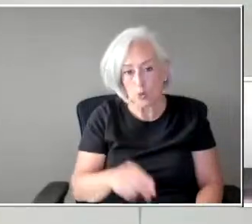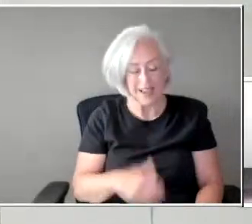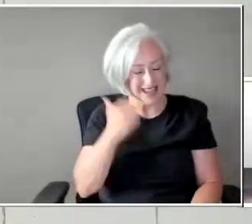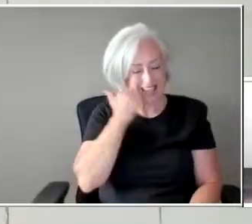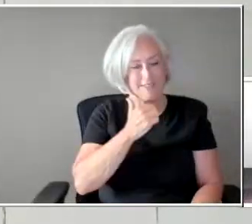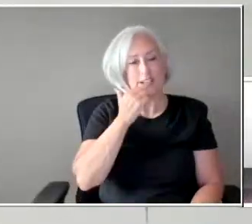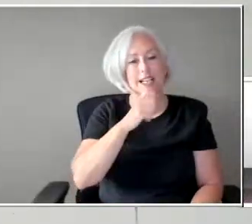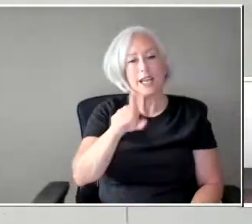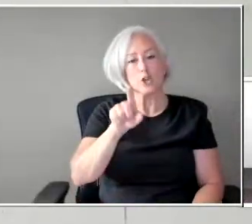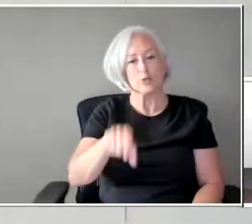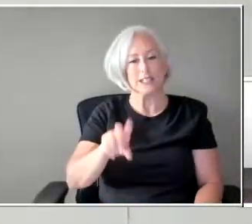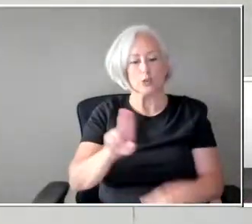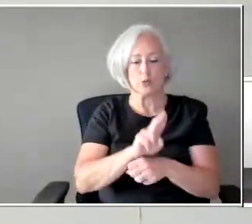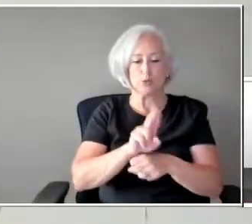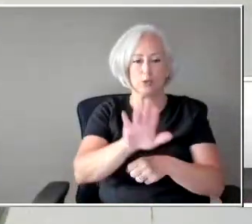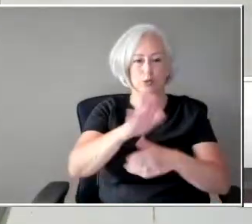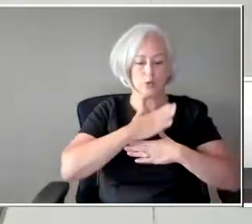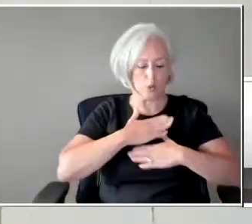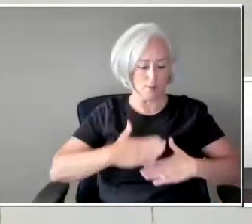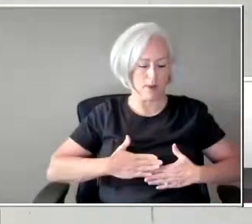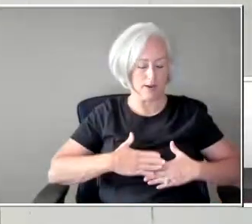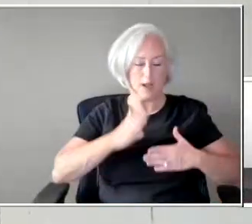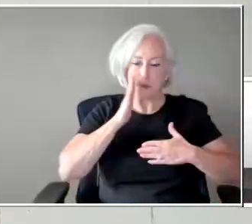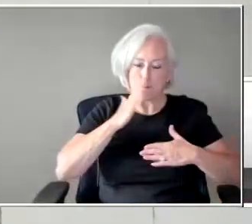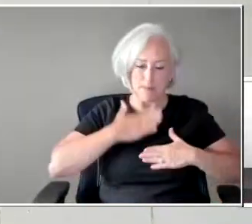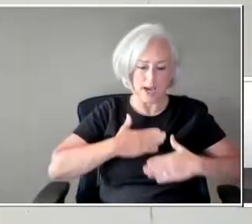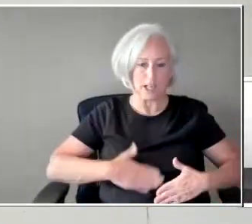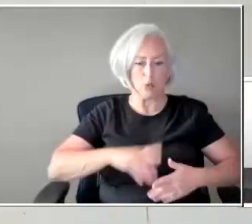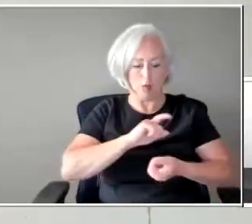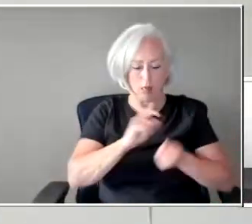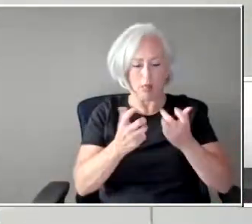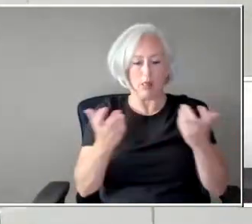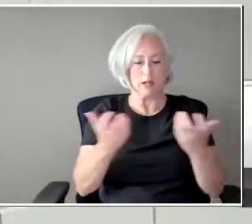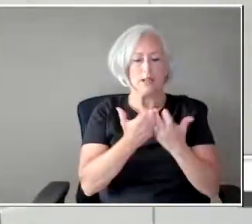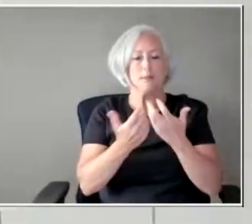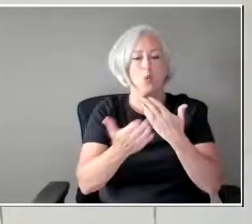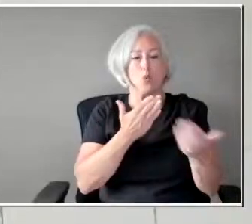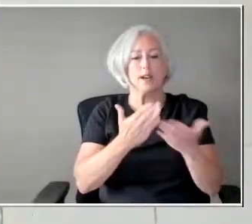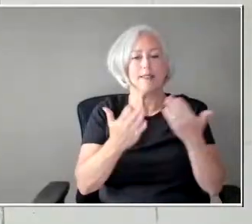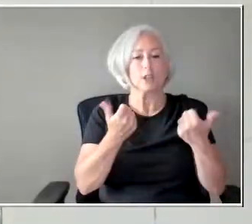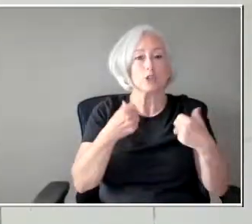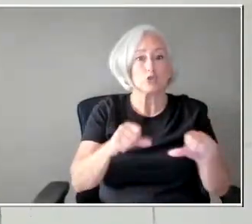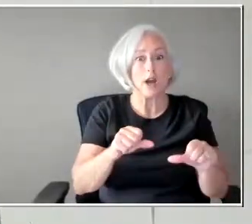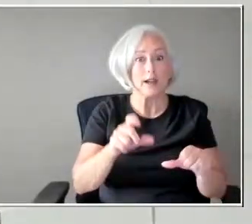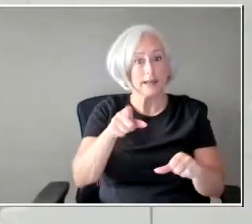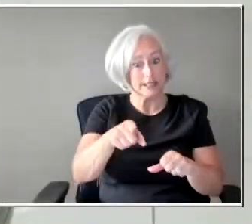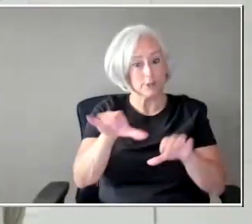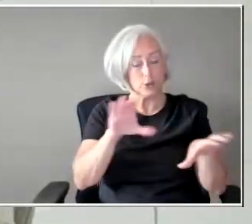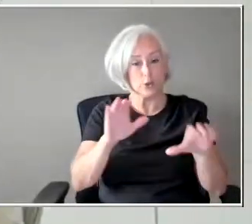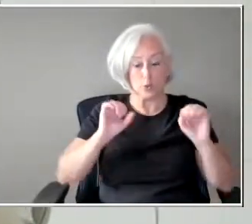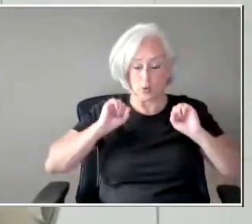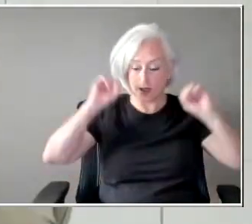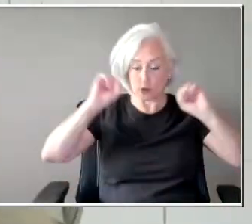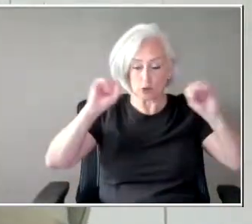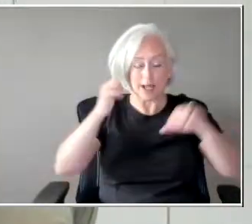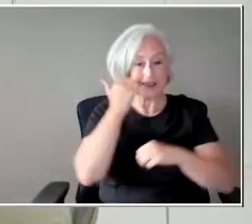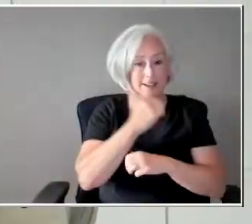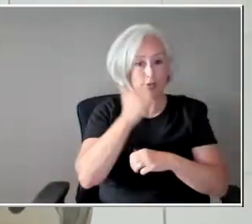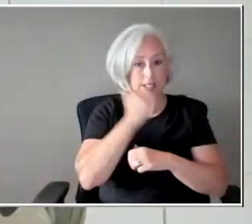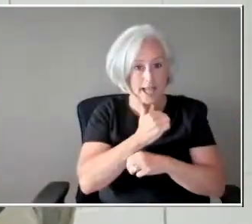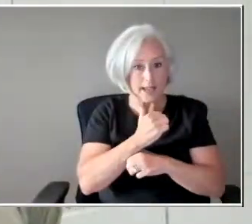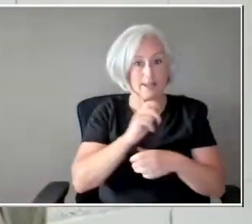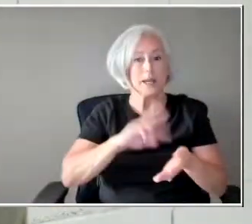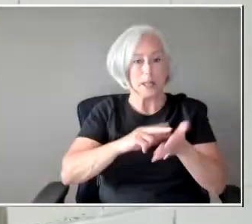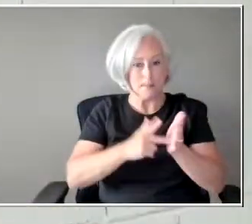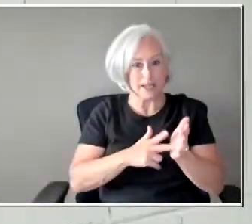to adapt to whatever we put it under. So if you put your body under exercise every single day, your body's going to start to become more efficient at that